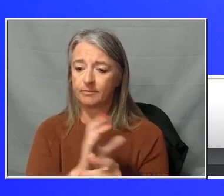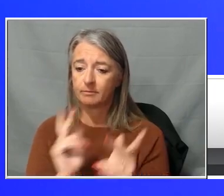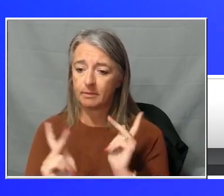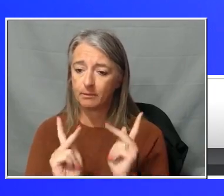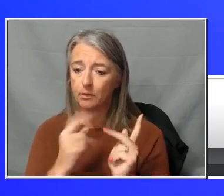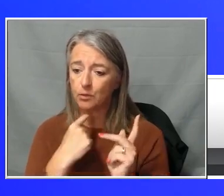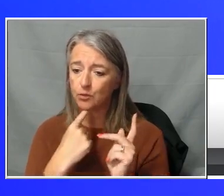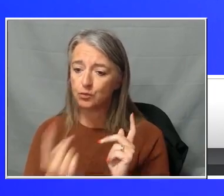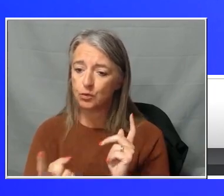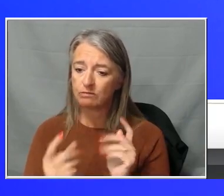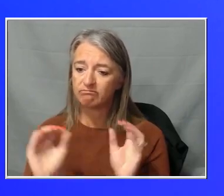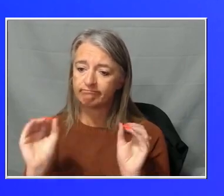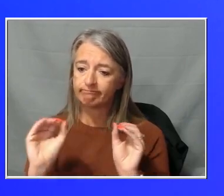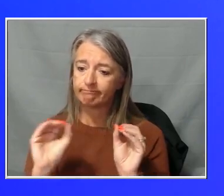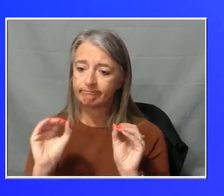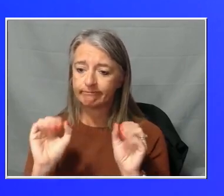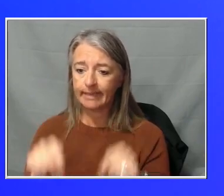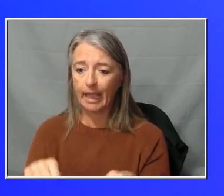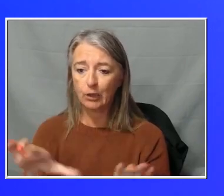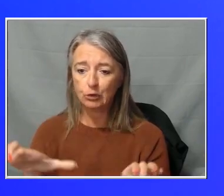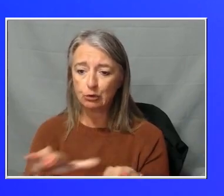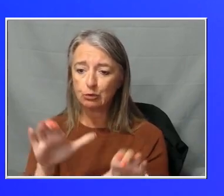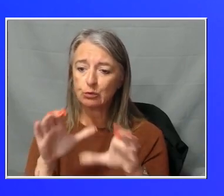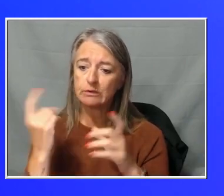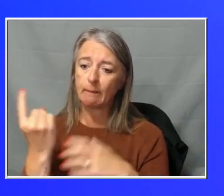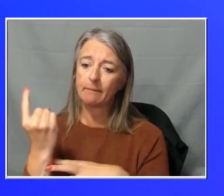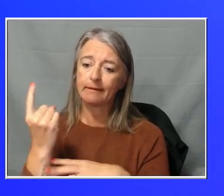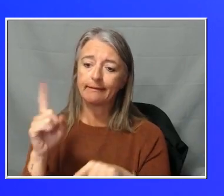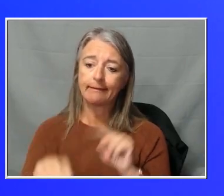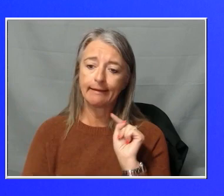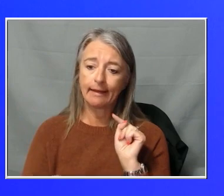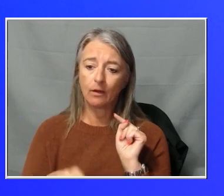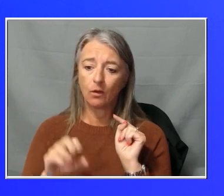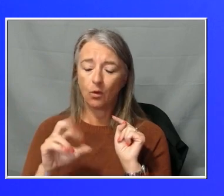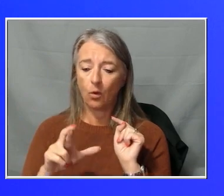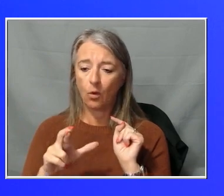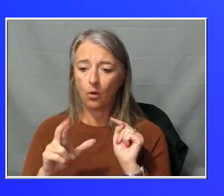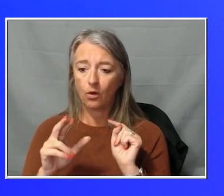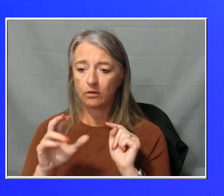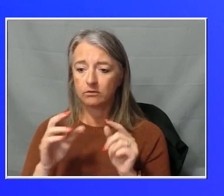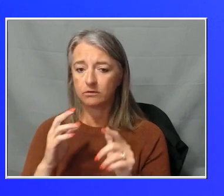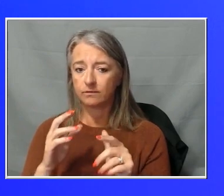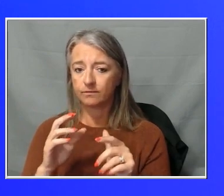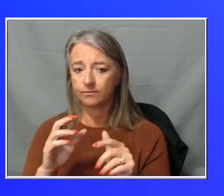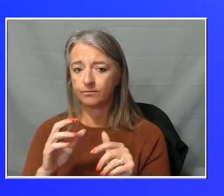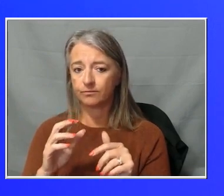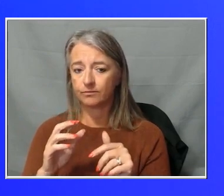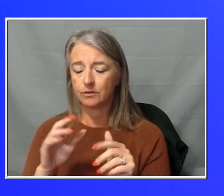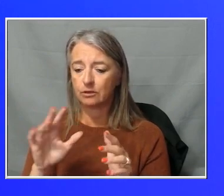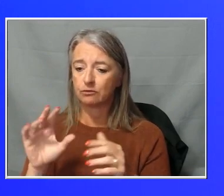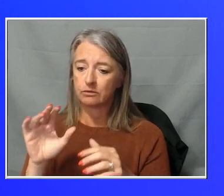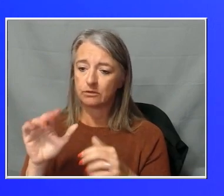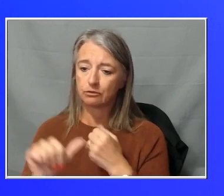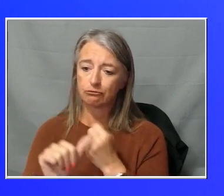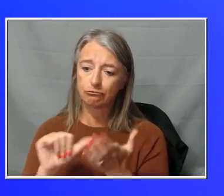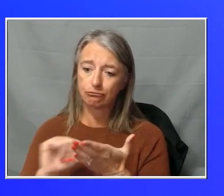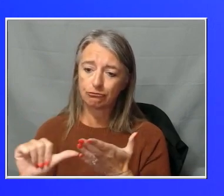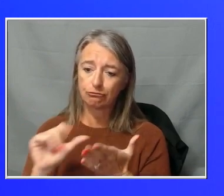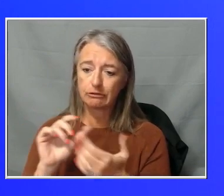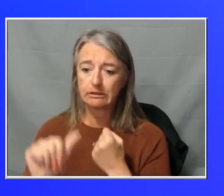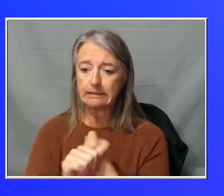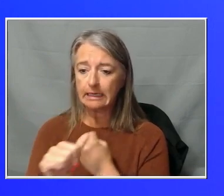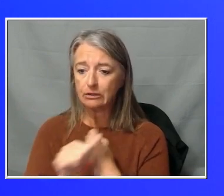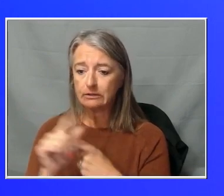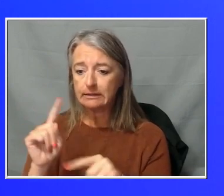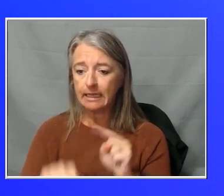is nothing can be done for them, or maybe just go for radiation straight, surgery too dangerous, surgery cannot be done. So if